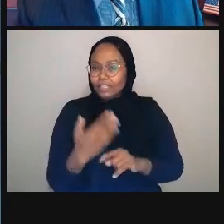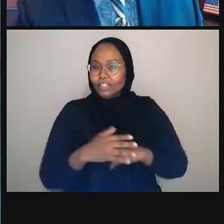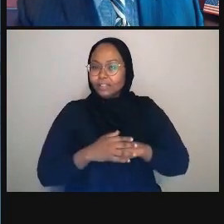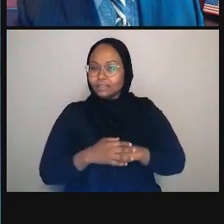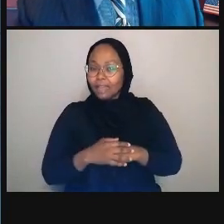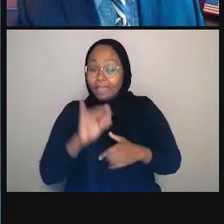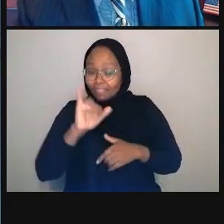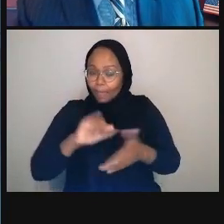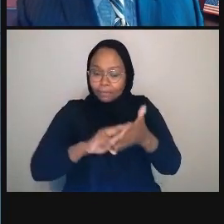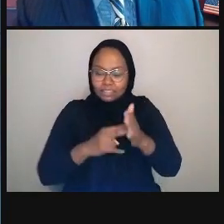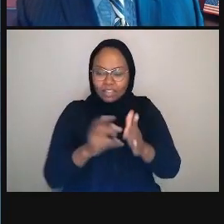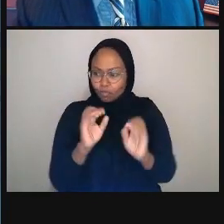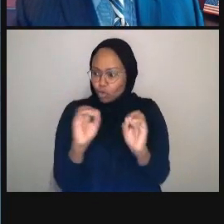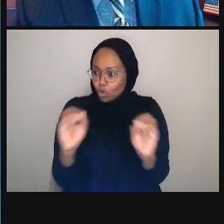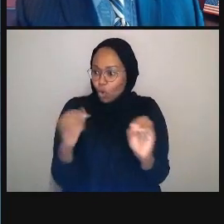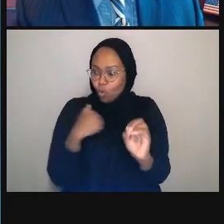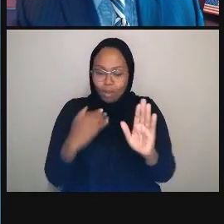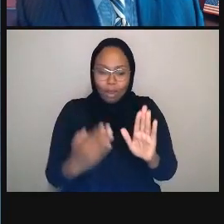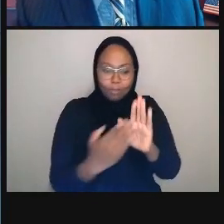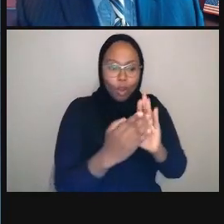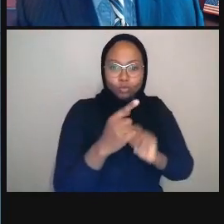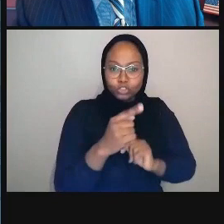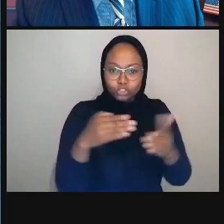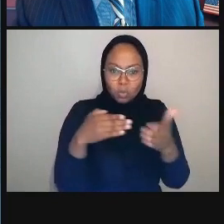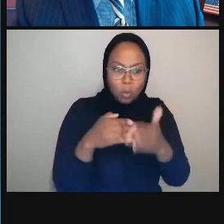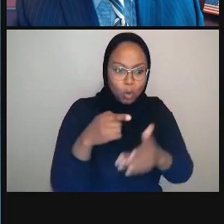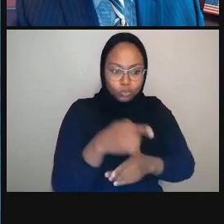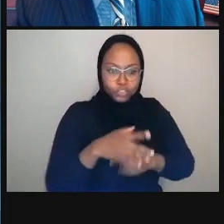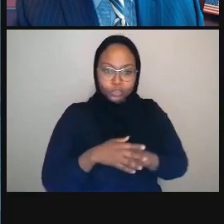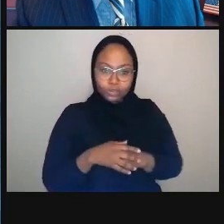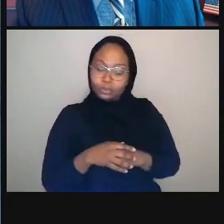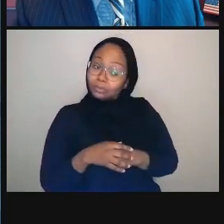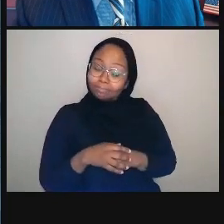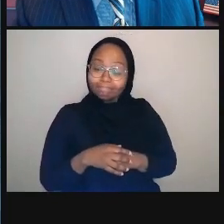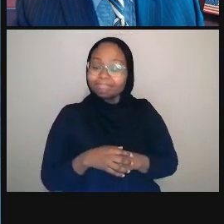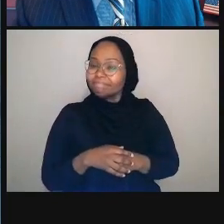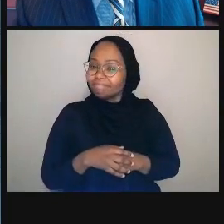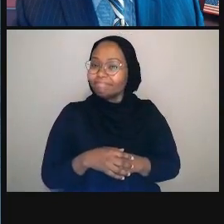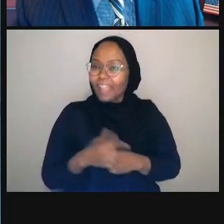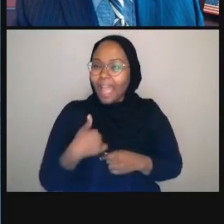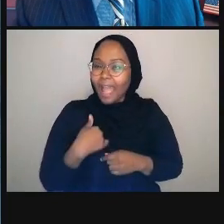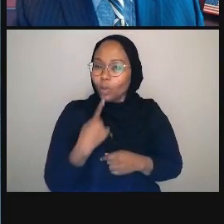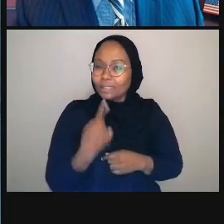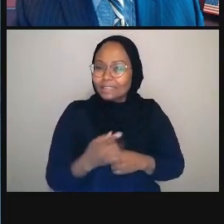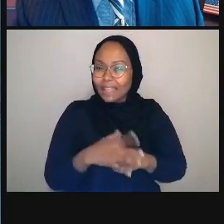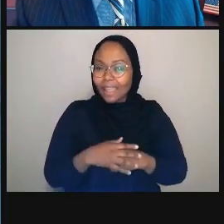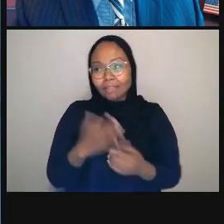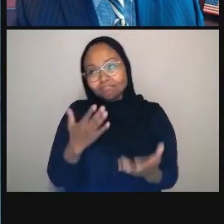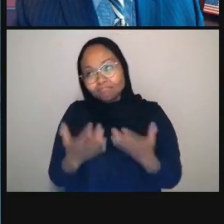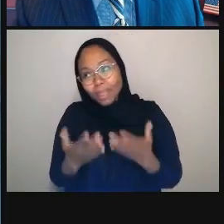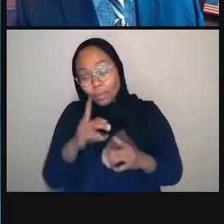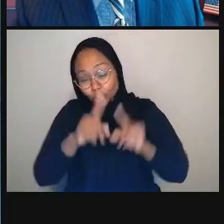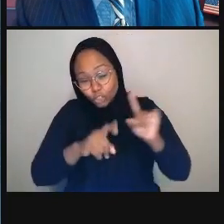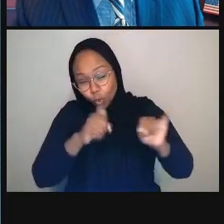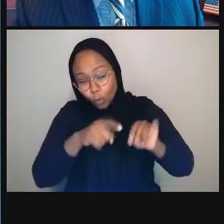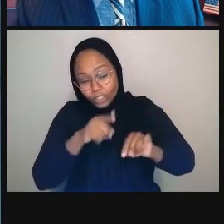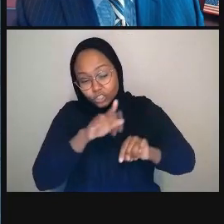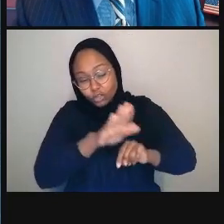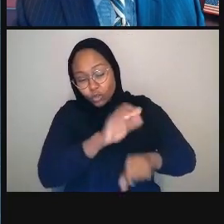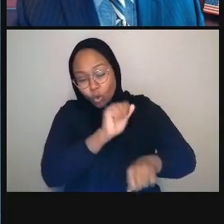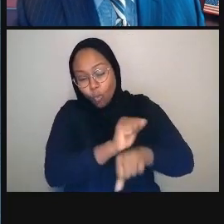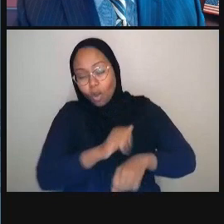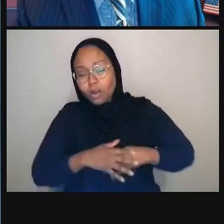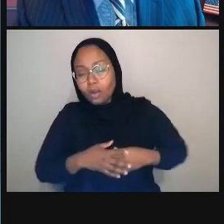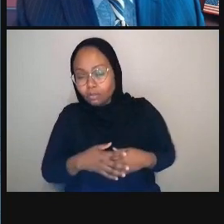no real opposition for the work that you're doing, then I would say that perhaps we need to question the work that we're doing.